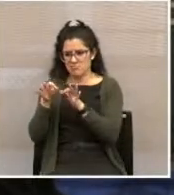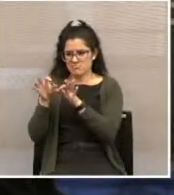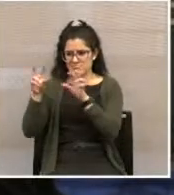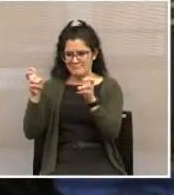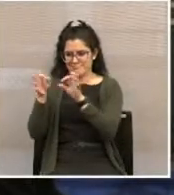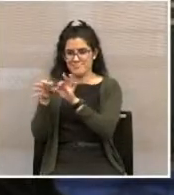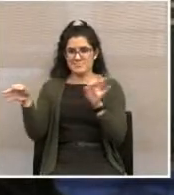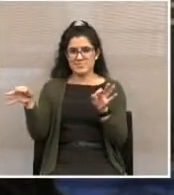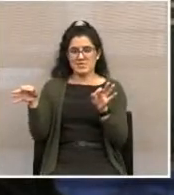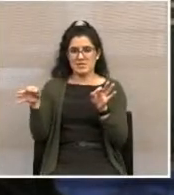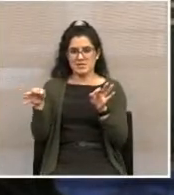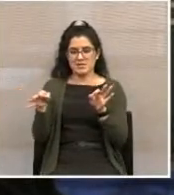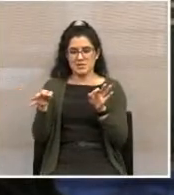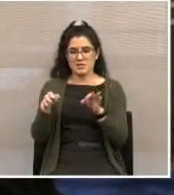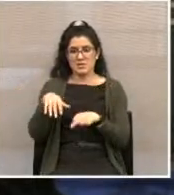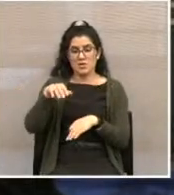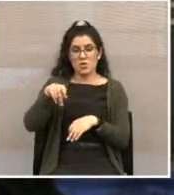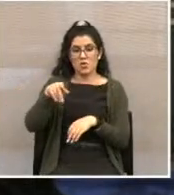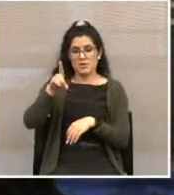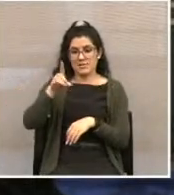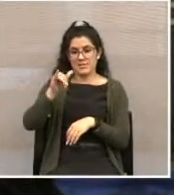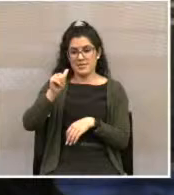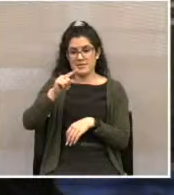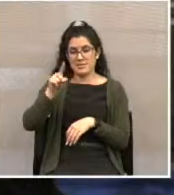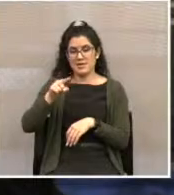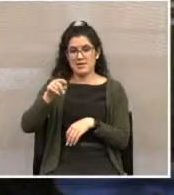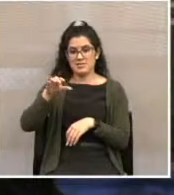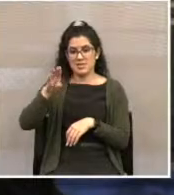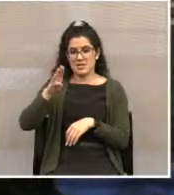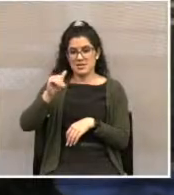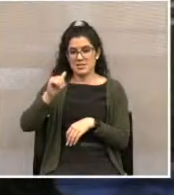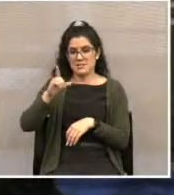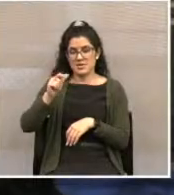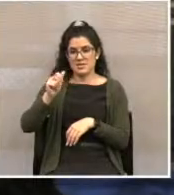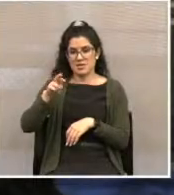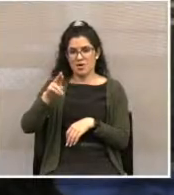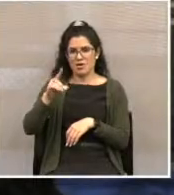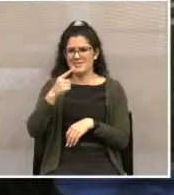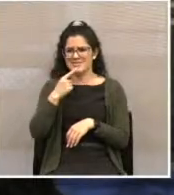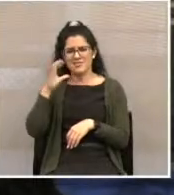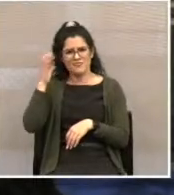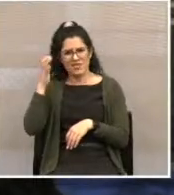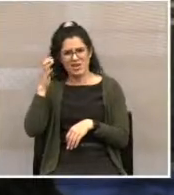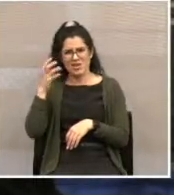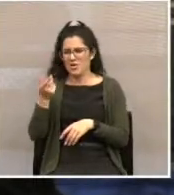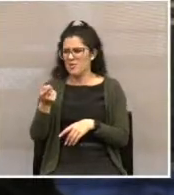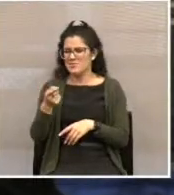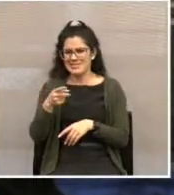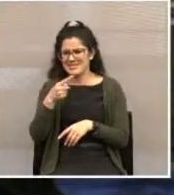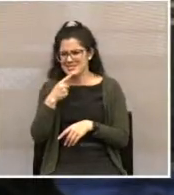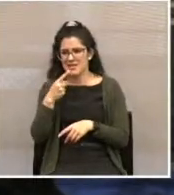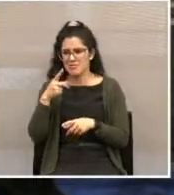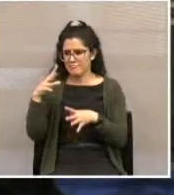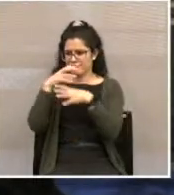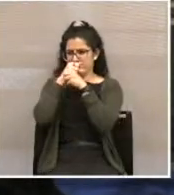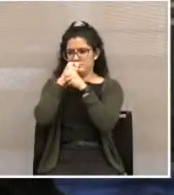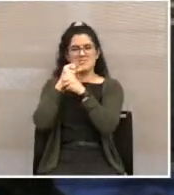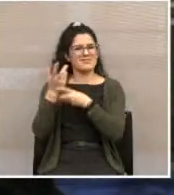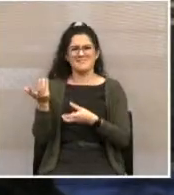Mario Diaz-Balart has stated on these Spanish radio stations. This is about oversight and protecting our communities from false